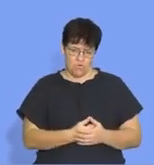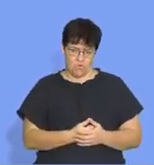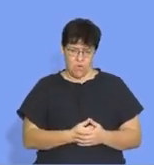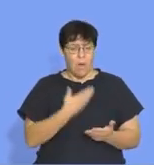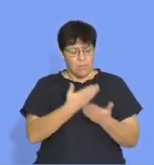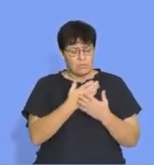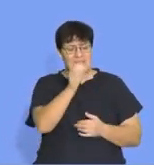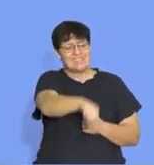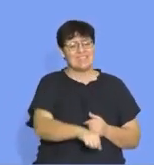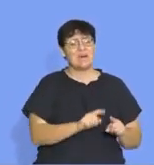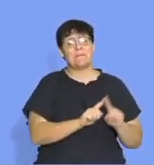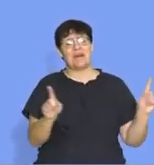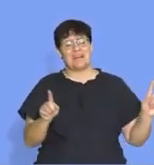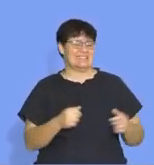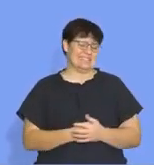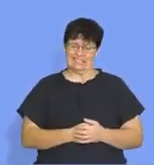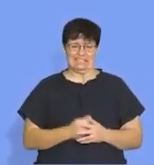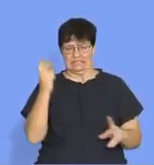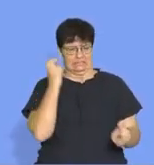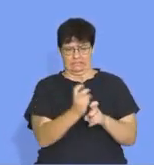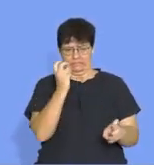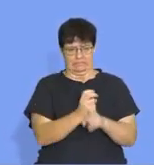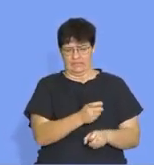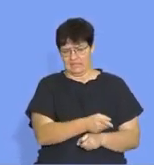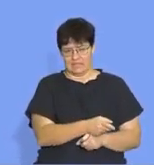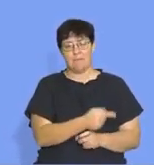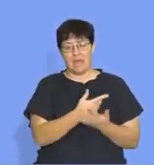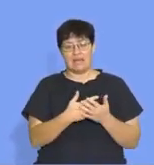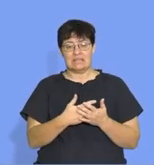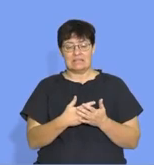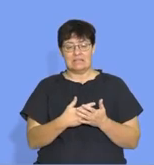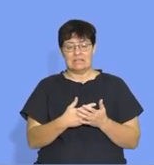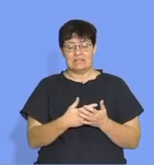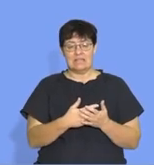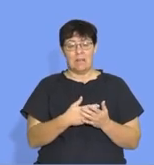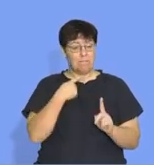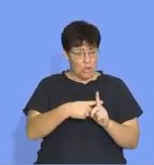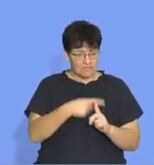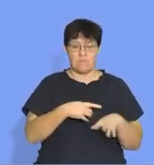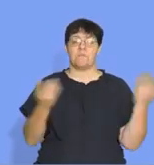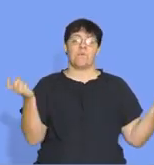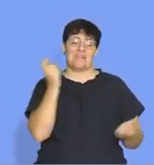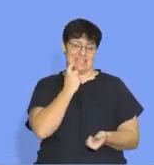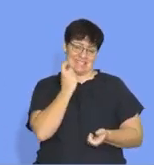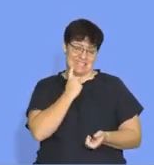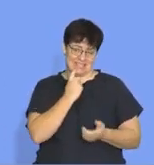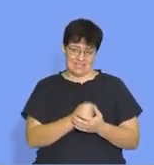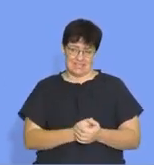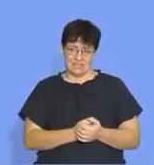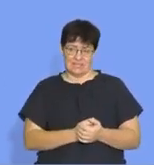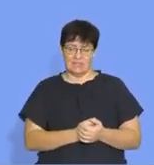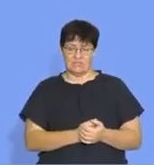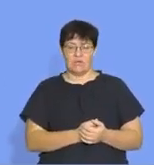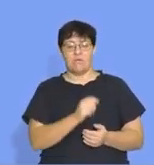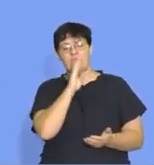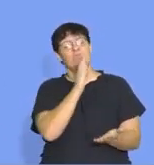but it's easier to factorize it if it's a negative. So it's a positive, I mean. So just make sure that it's always a positive